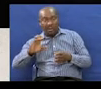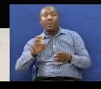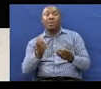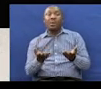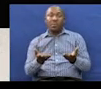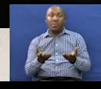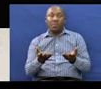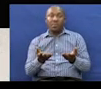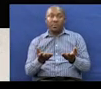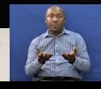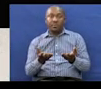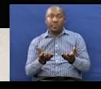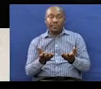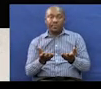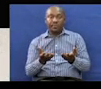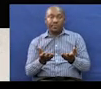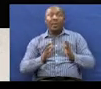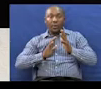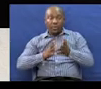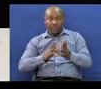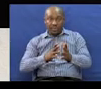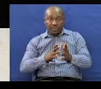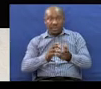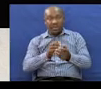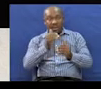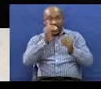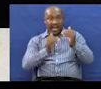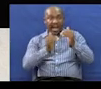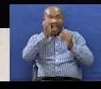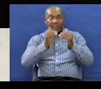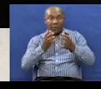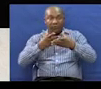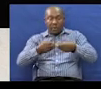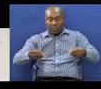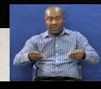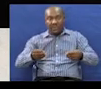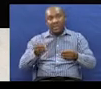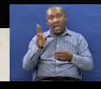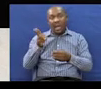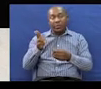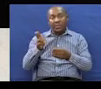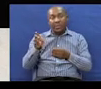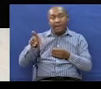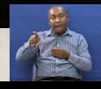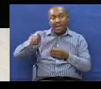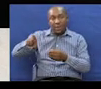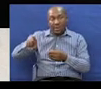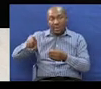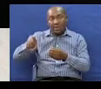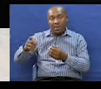peroxide, but it is allowed to understand how do we set the diagram during the preparation